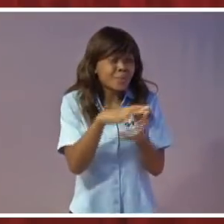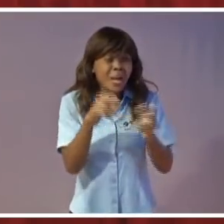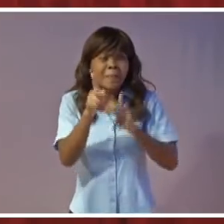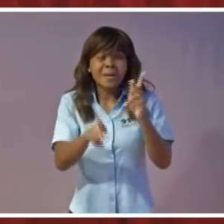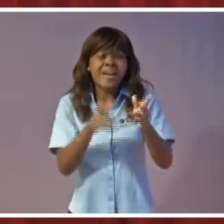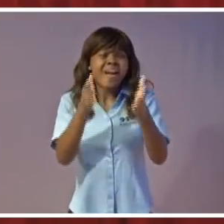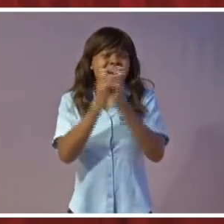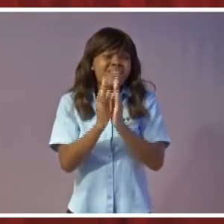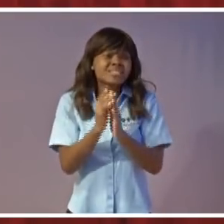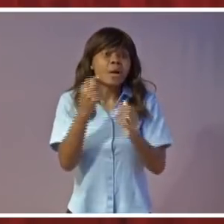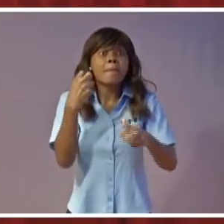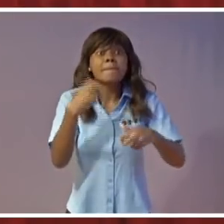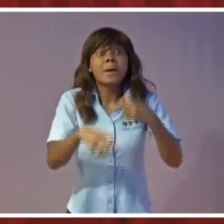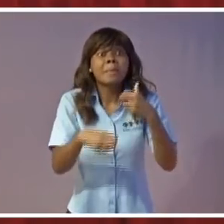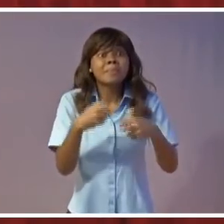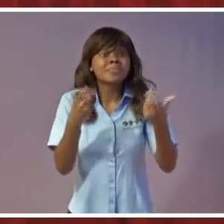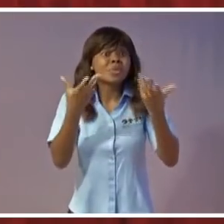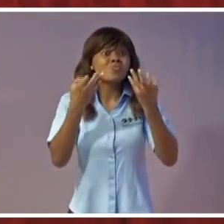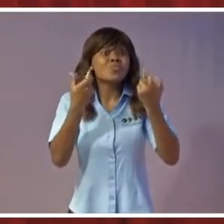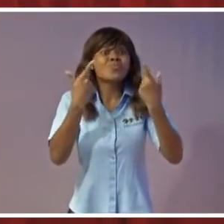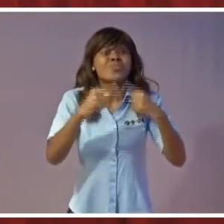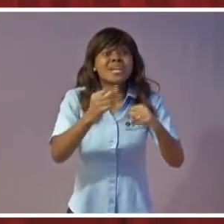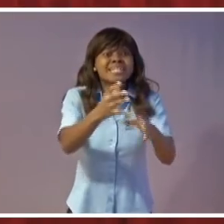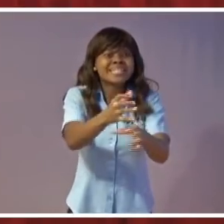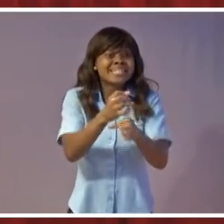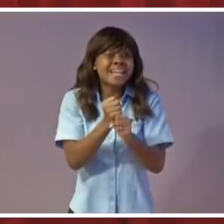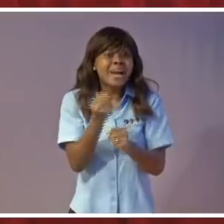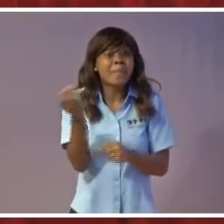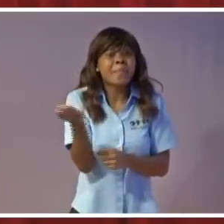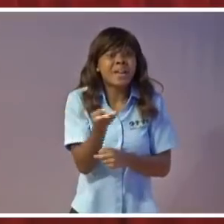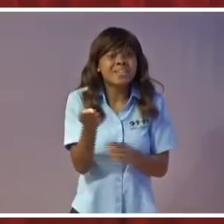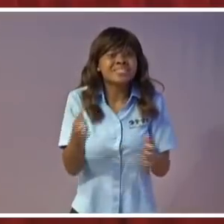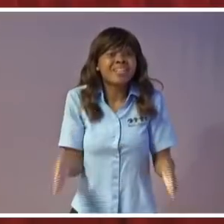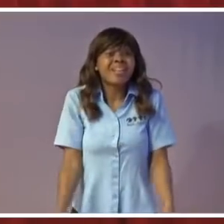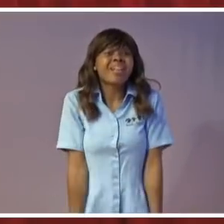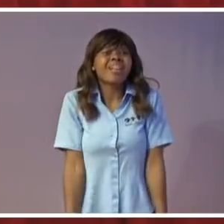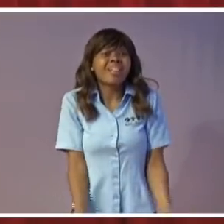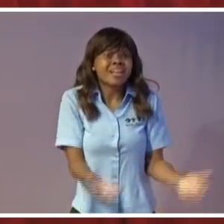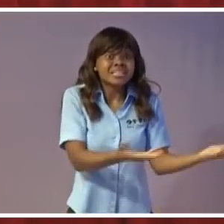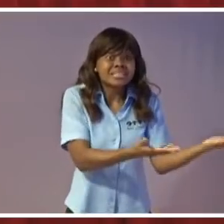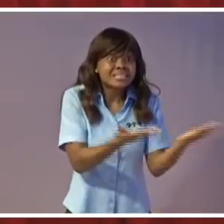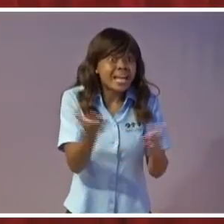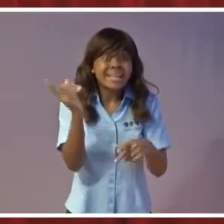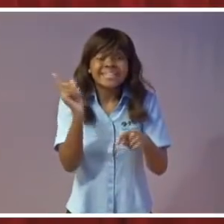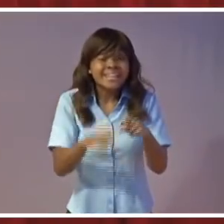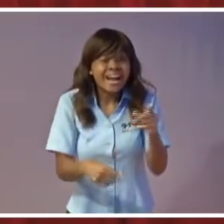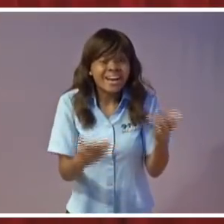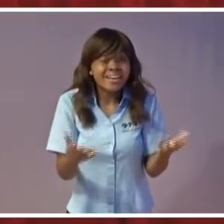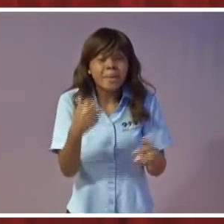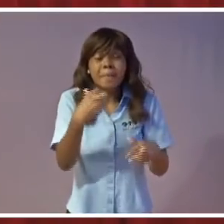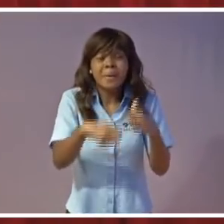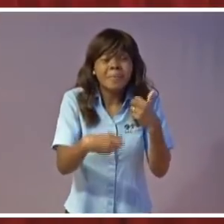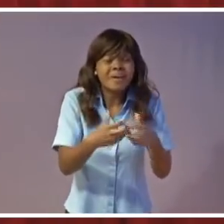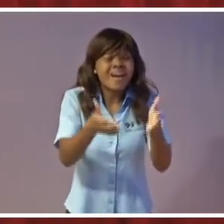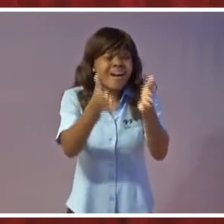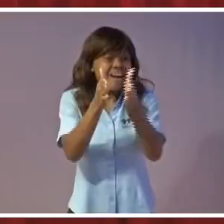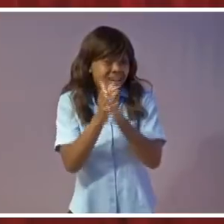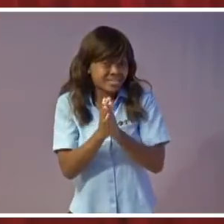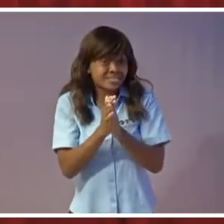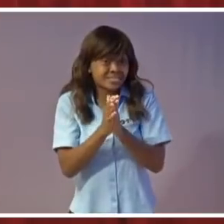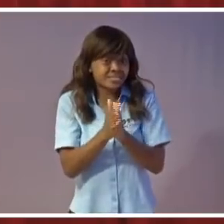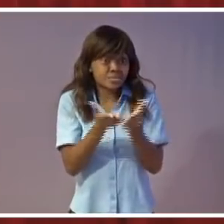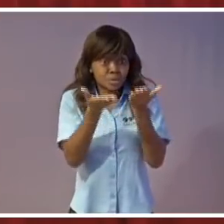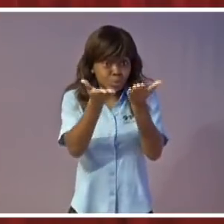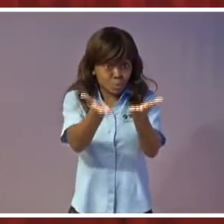bodies, etc. Can you address that, what the actual procedure is? Also, maybe Dr. Abdul Richards could put some kind of clarity on